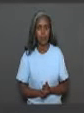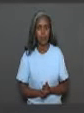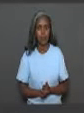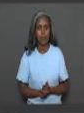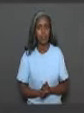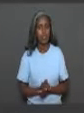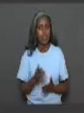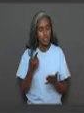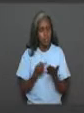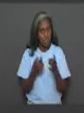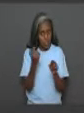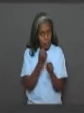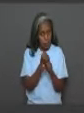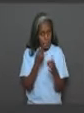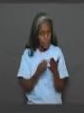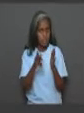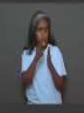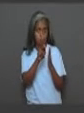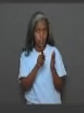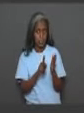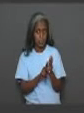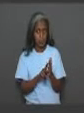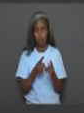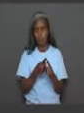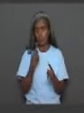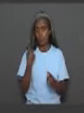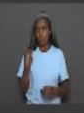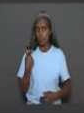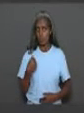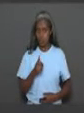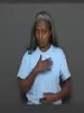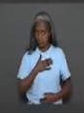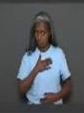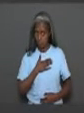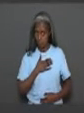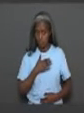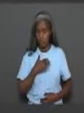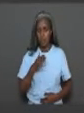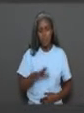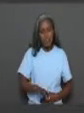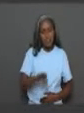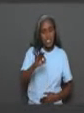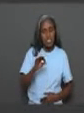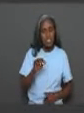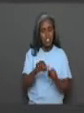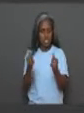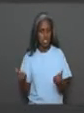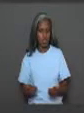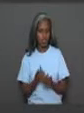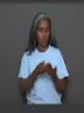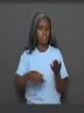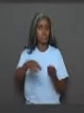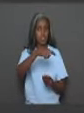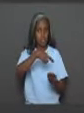Let us apply this principle for ourselves by finding the area of this